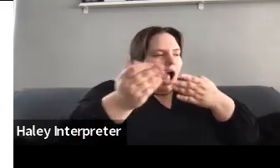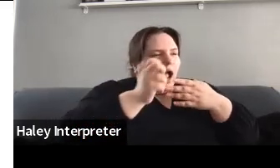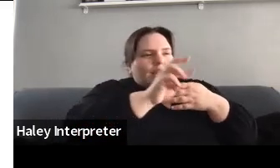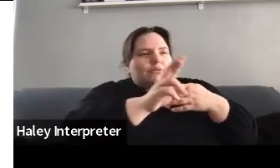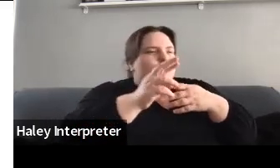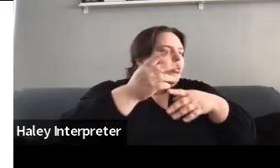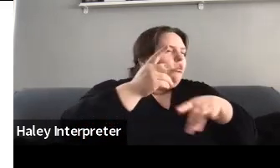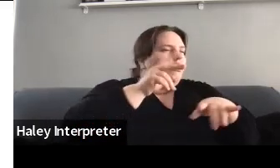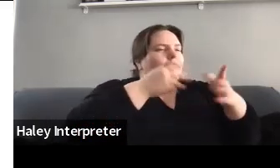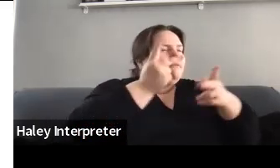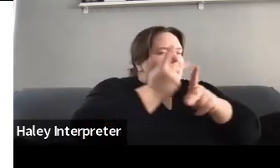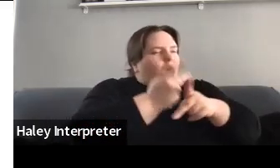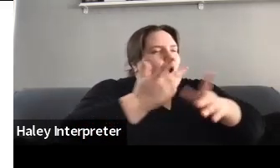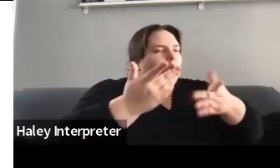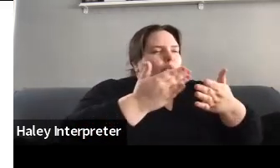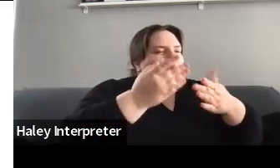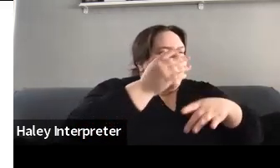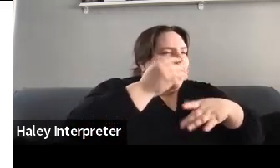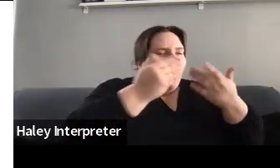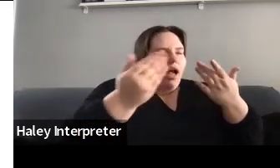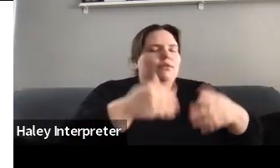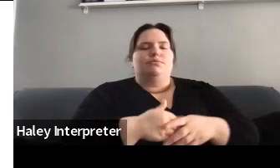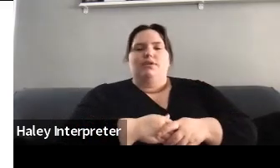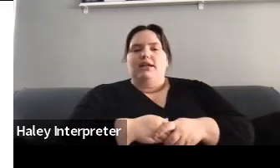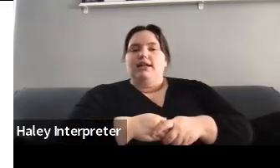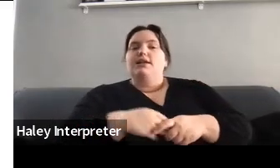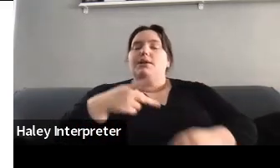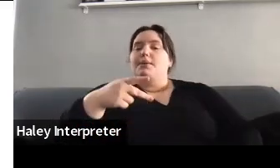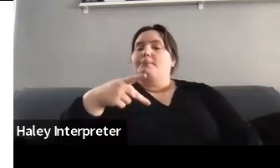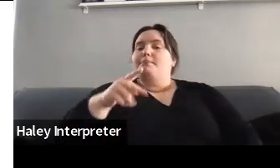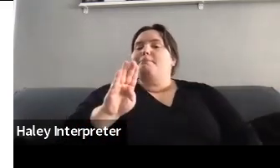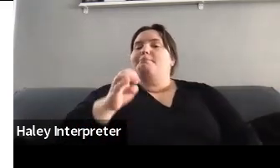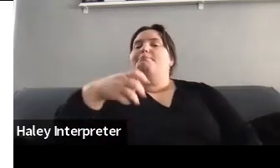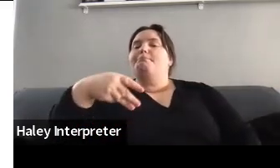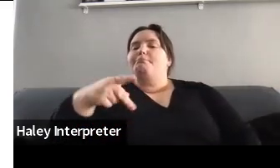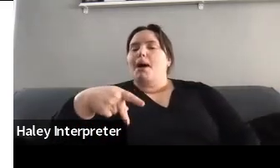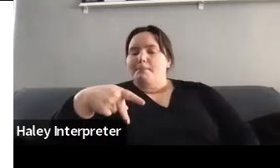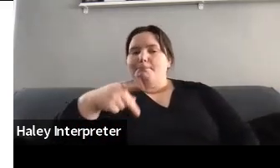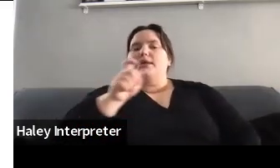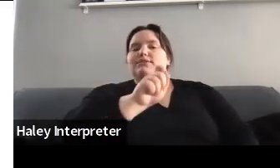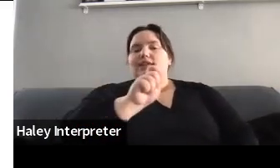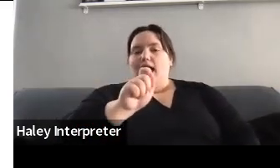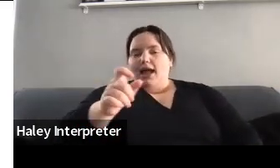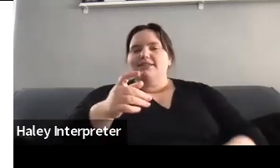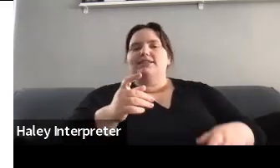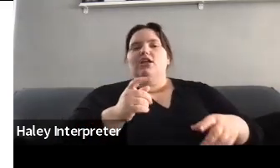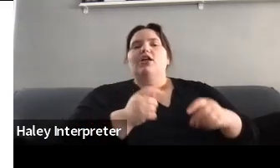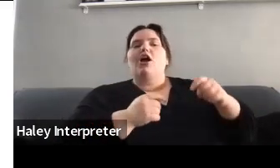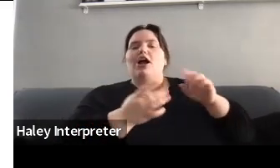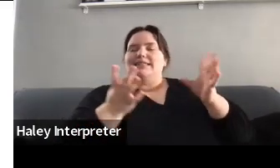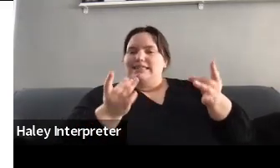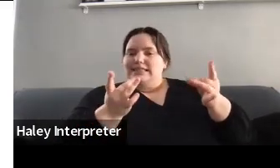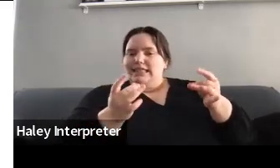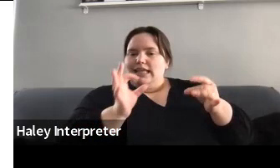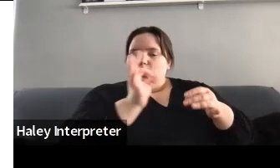dots are kind of exactly what they sound like. They're adhesive dots that are tactile and have bumps on them, and